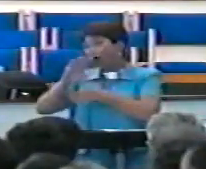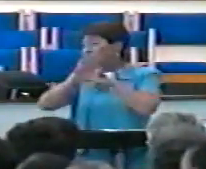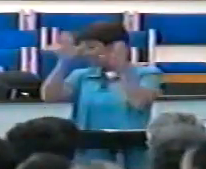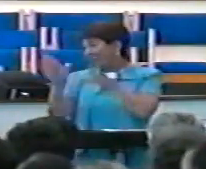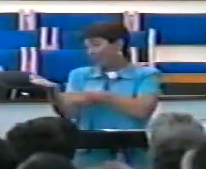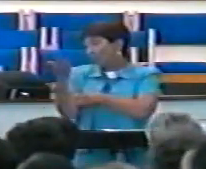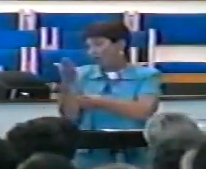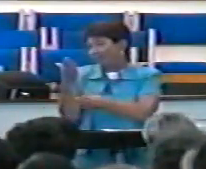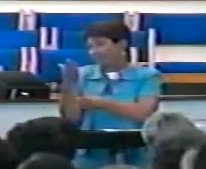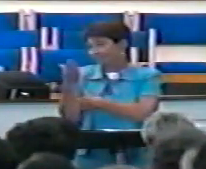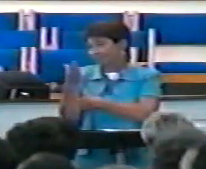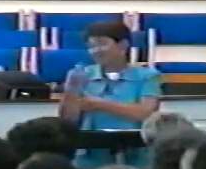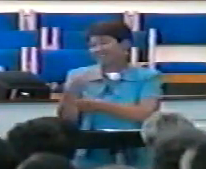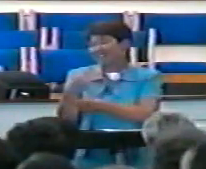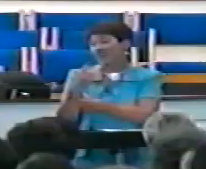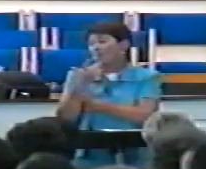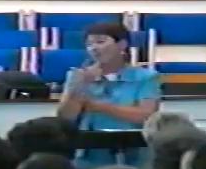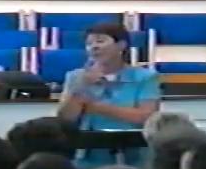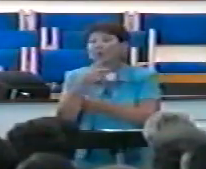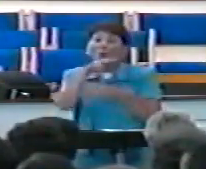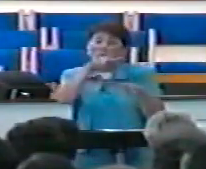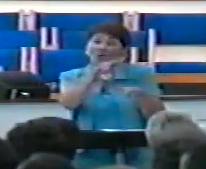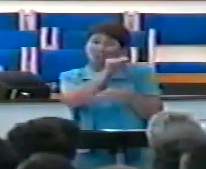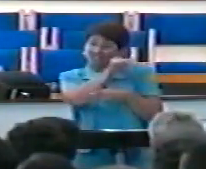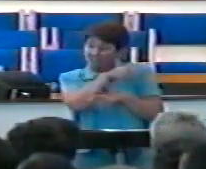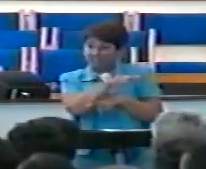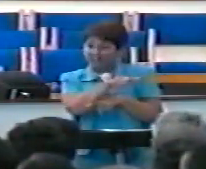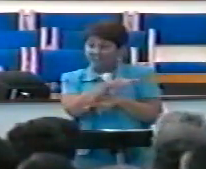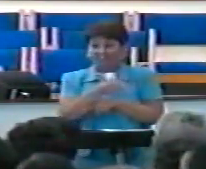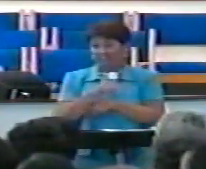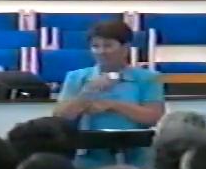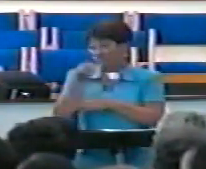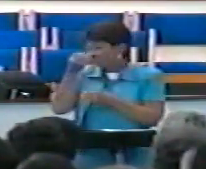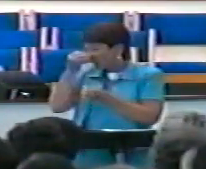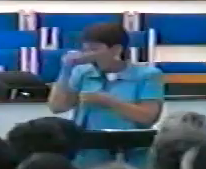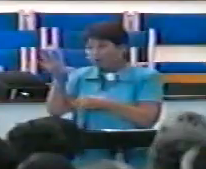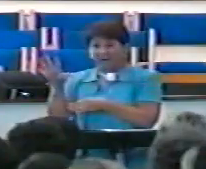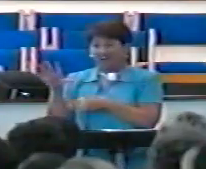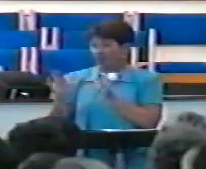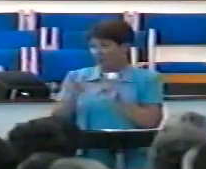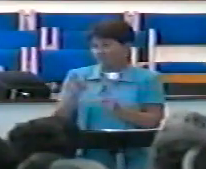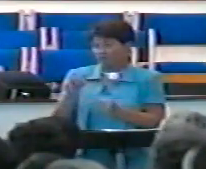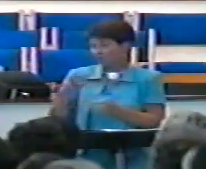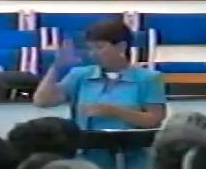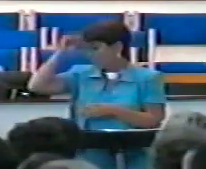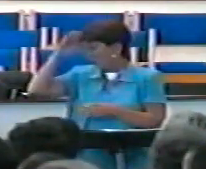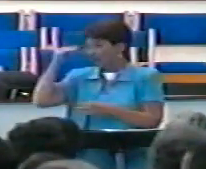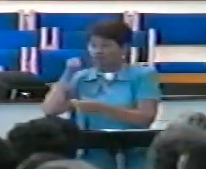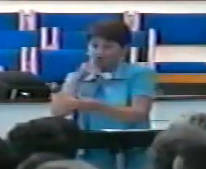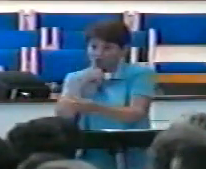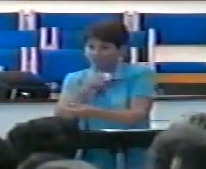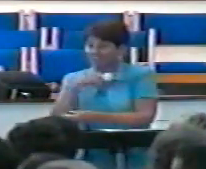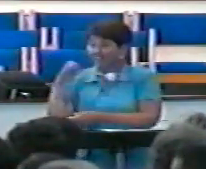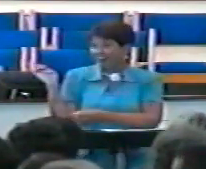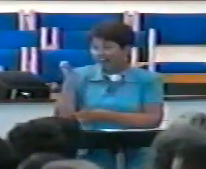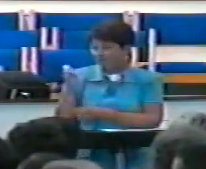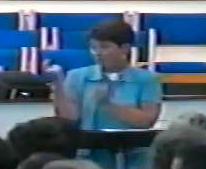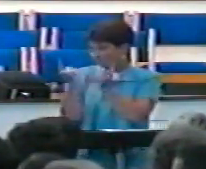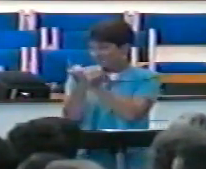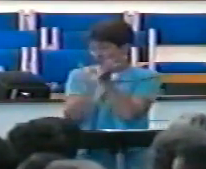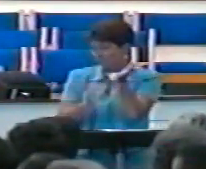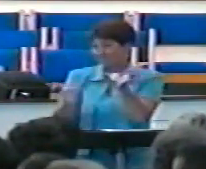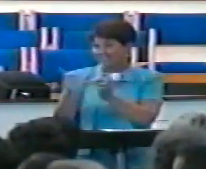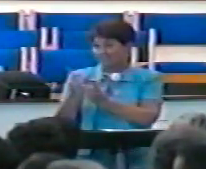some that don't care if their boys and girls ever get to Jesus. A van will come by their home or a bus will come by their home. And thank God